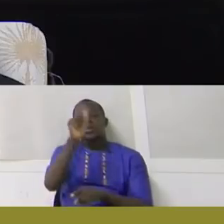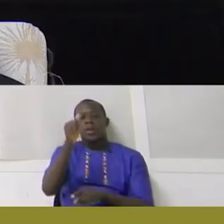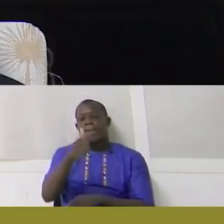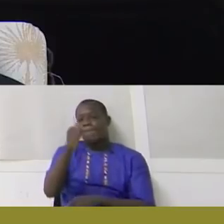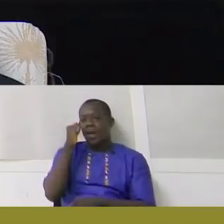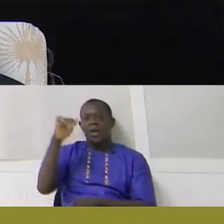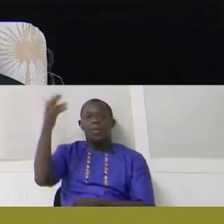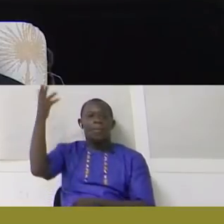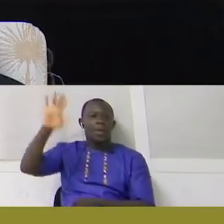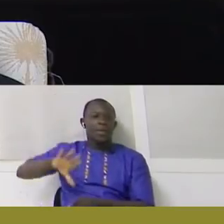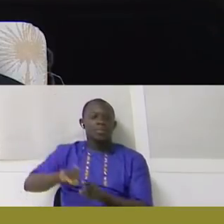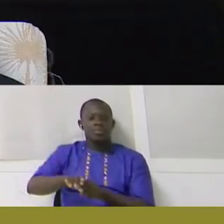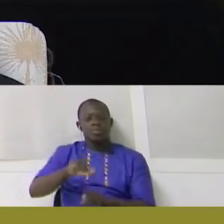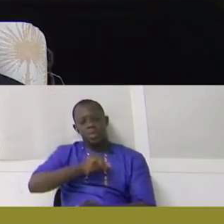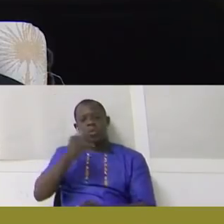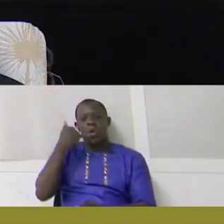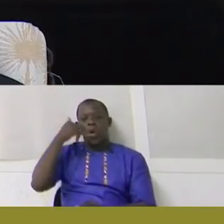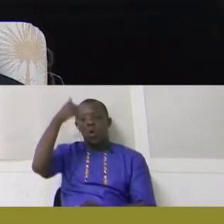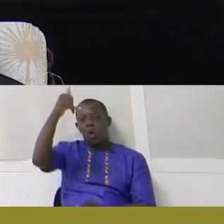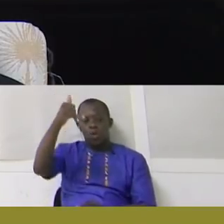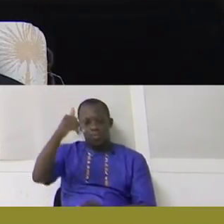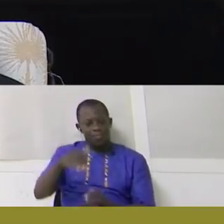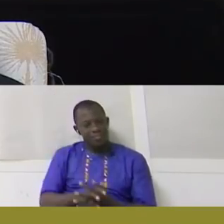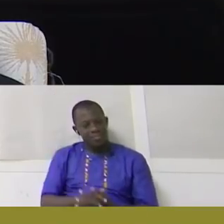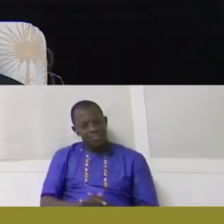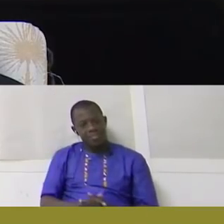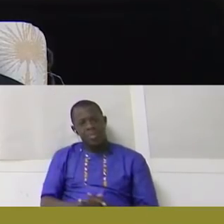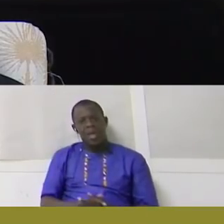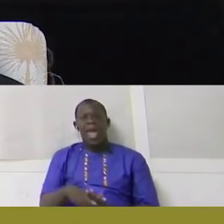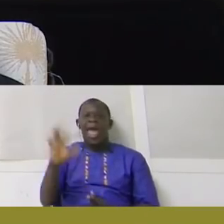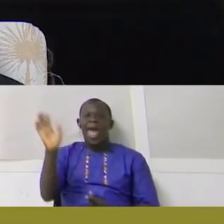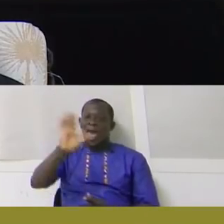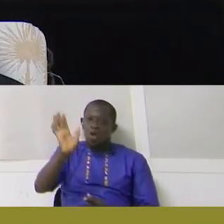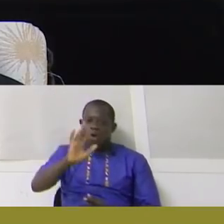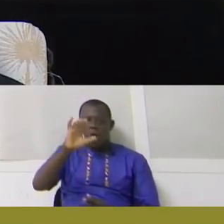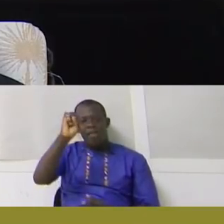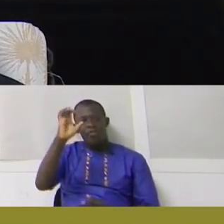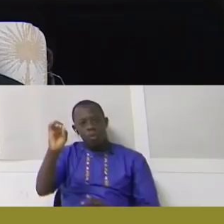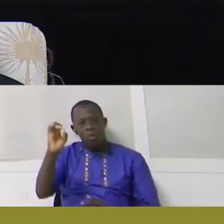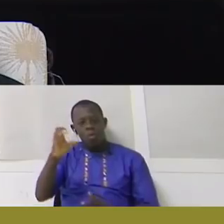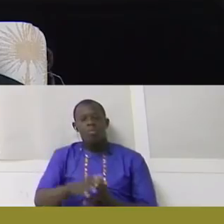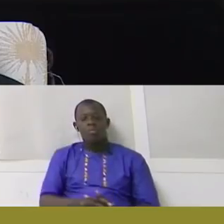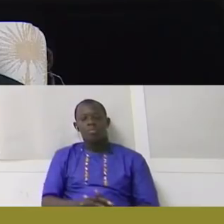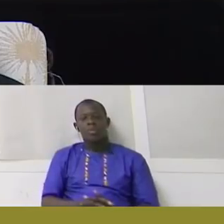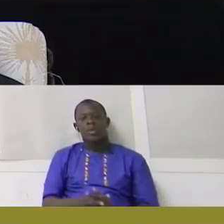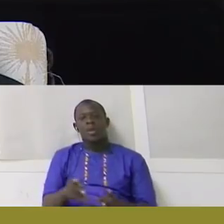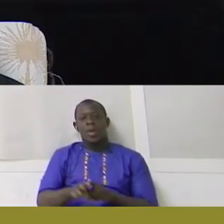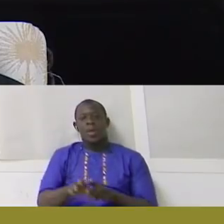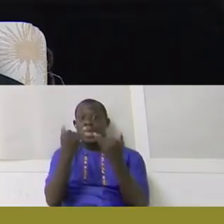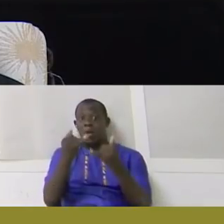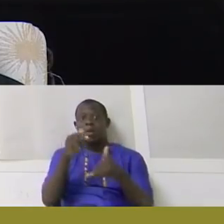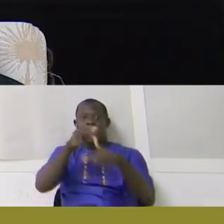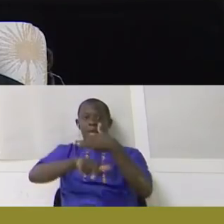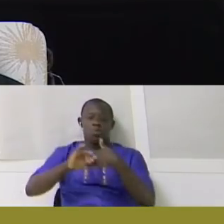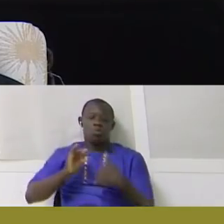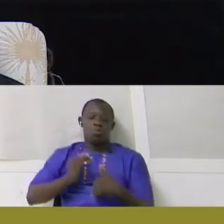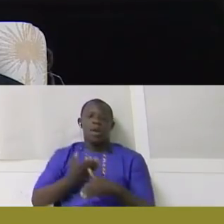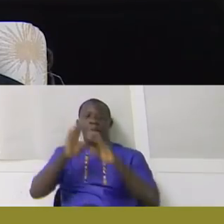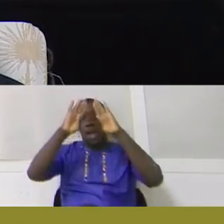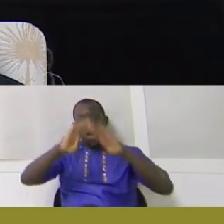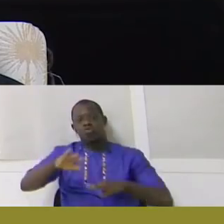went behind the window and he called. Hello, Eso. He said, hello, Eso. I'm in the ladies' compound, but through